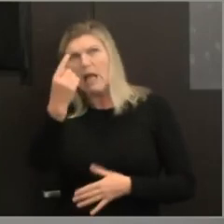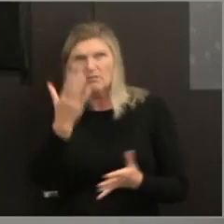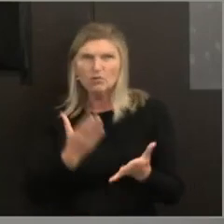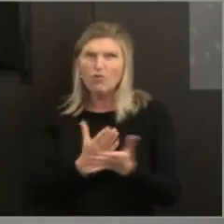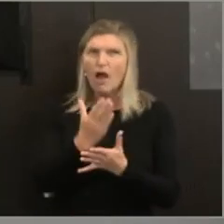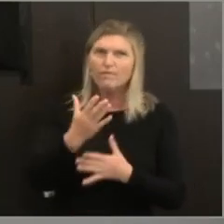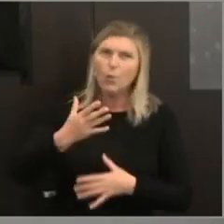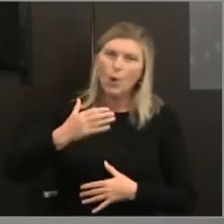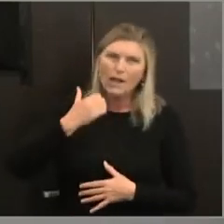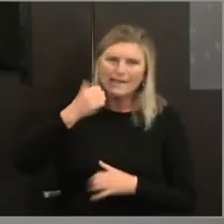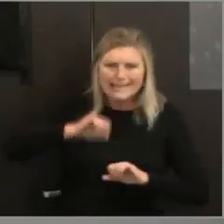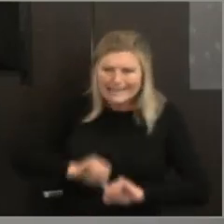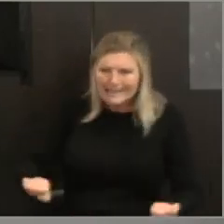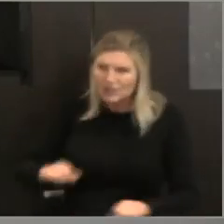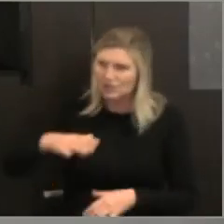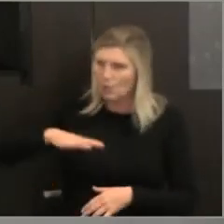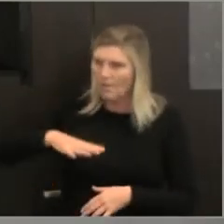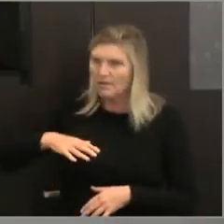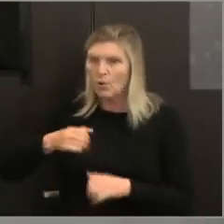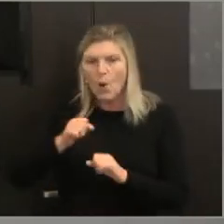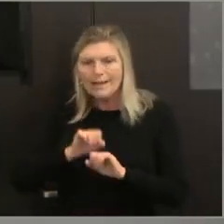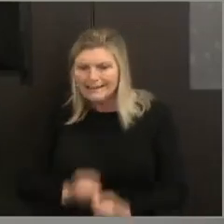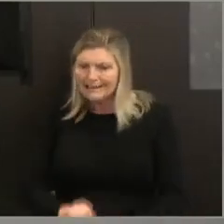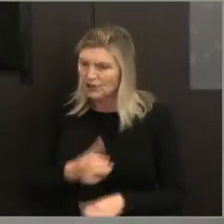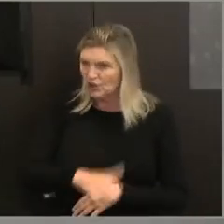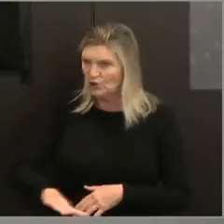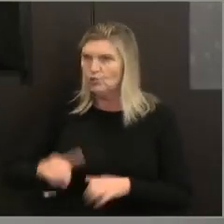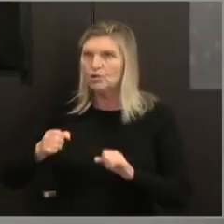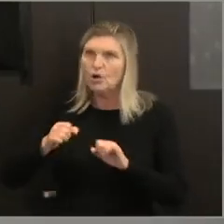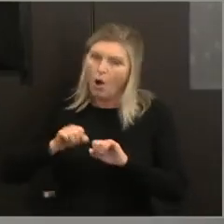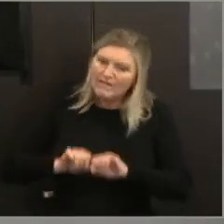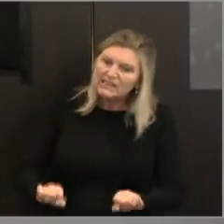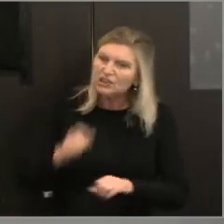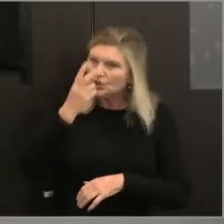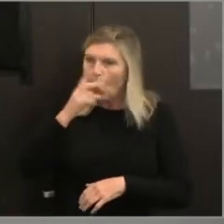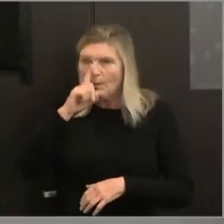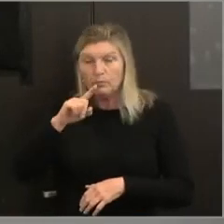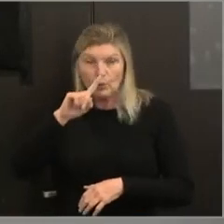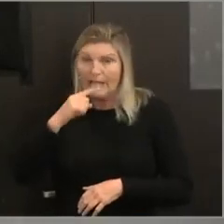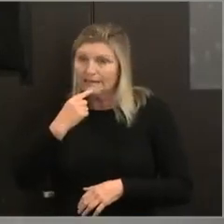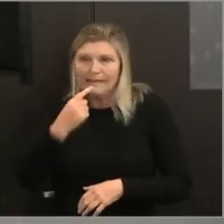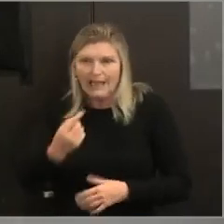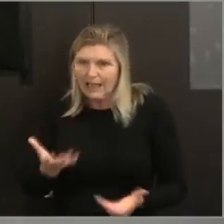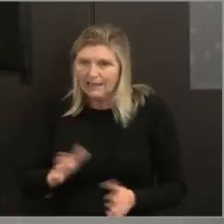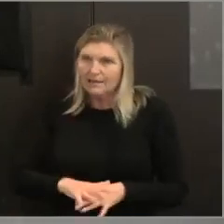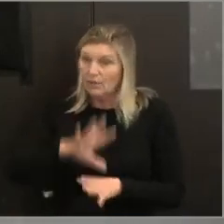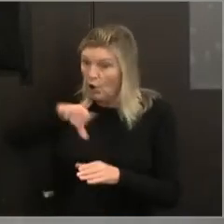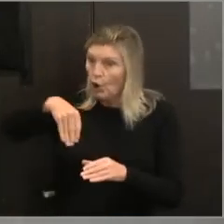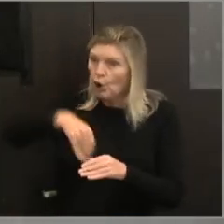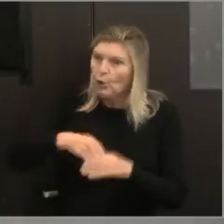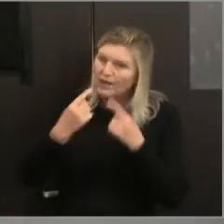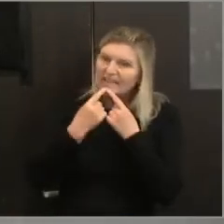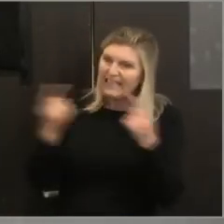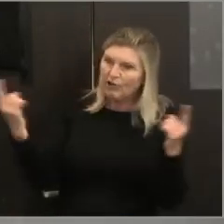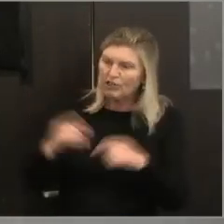Indigenous women, of Indigenous children, of Indigenous old people and so on, which are also included in the